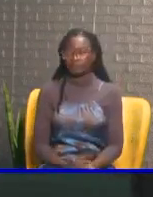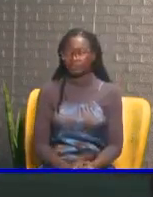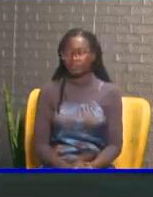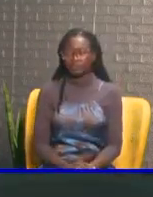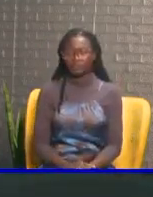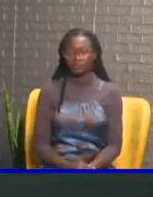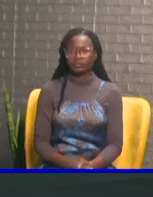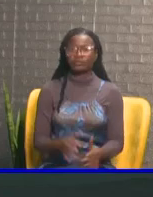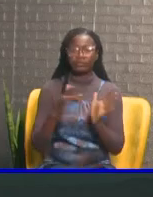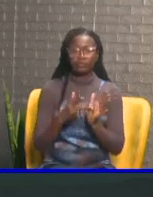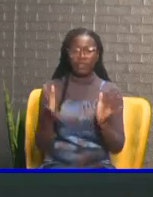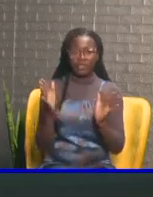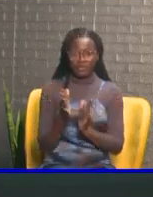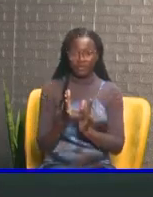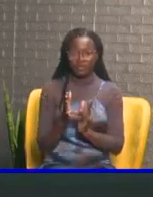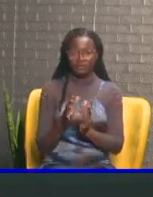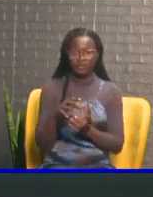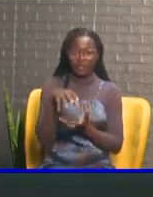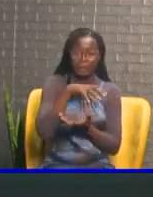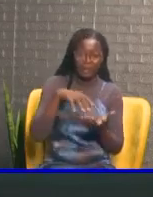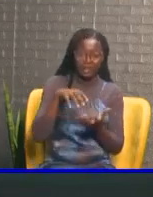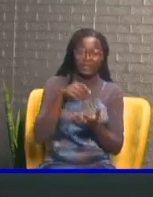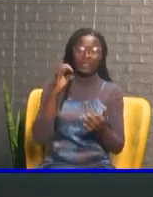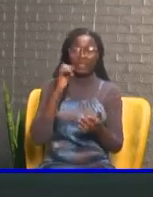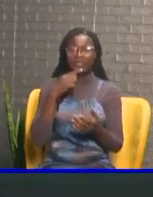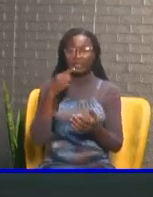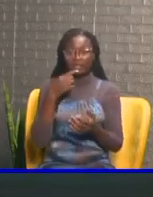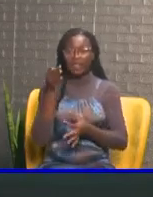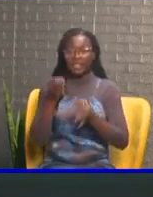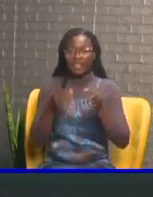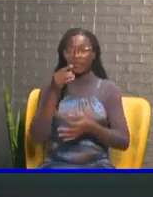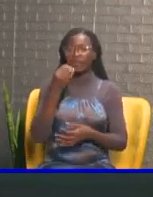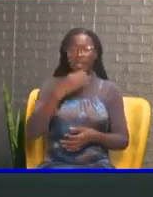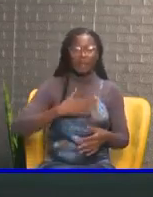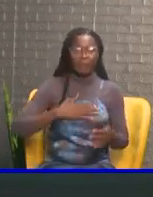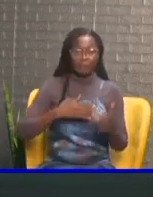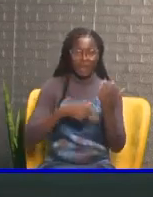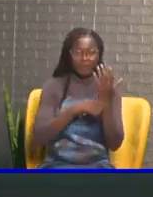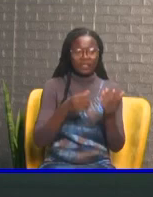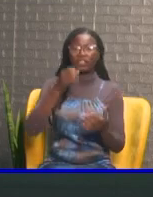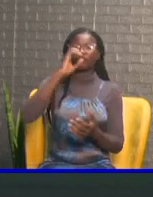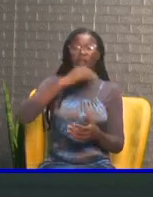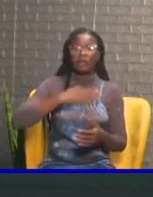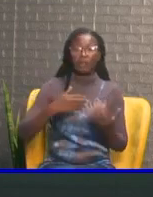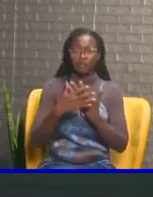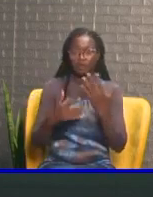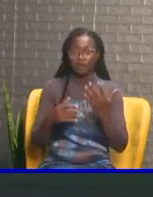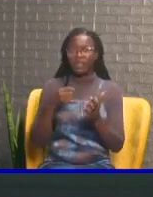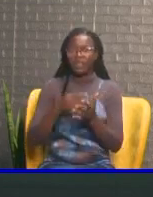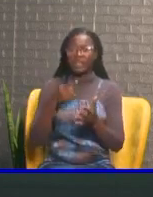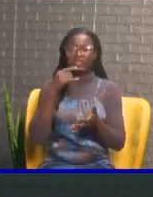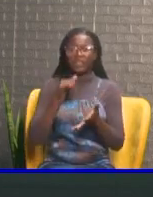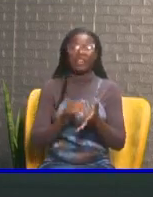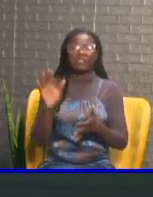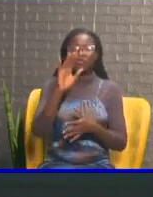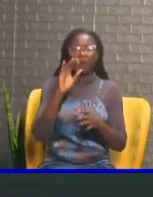Look, Jesus mixed it. He said in this way. He said, if you eat my flesh and drink my blood. When they looked at him, he said, your fathers were